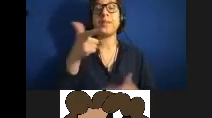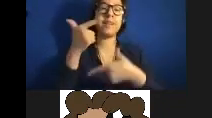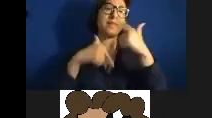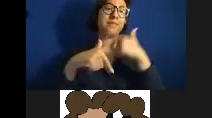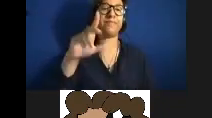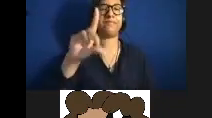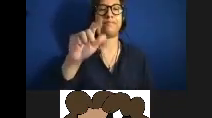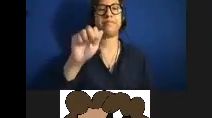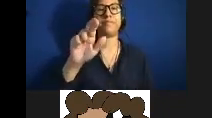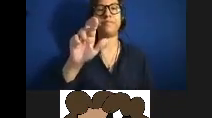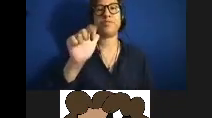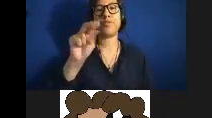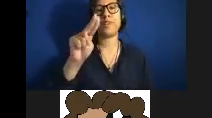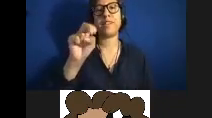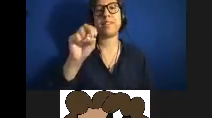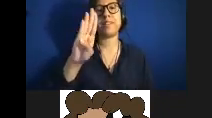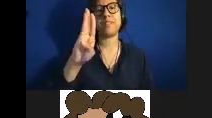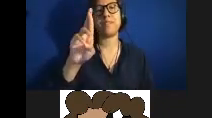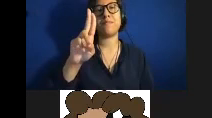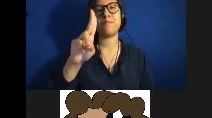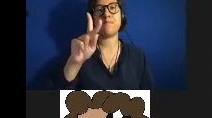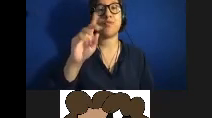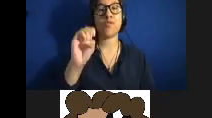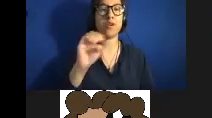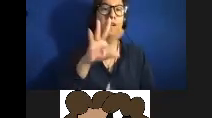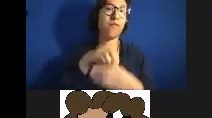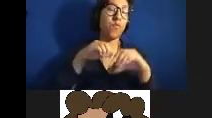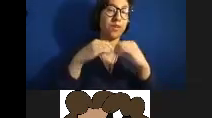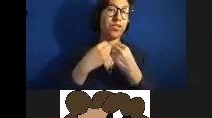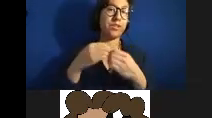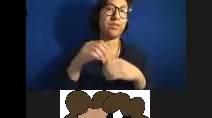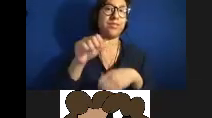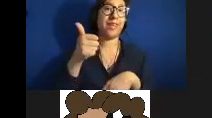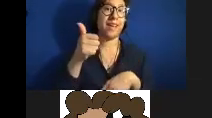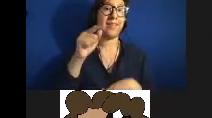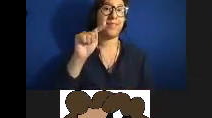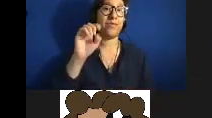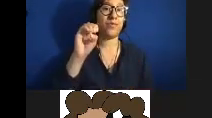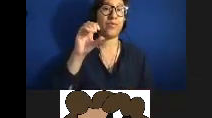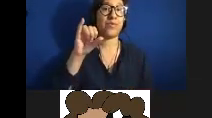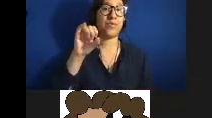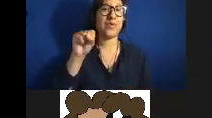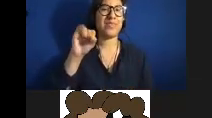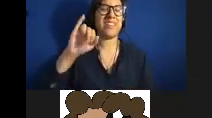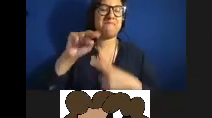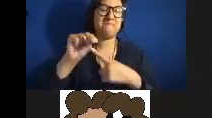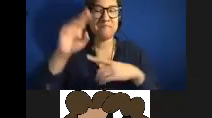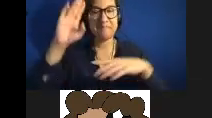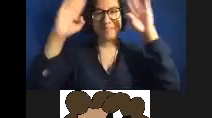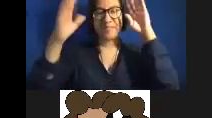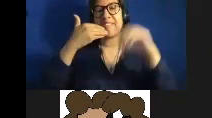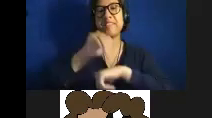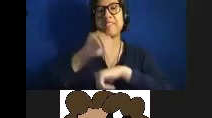Darlene. Good evening. Hello,